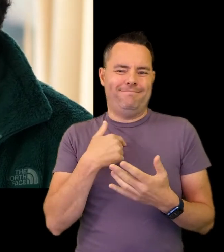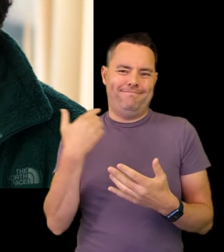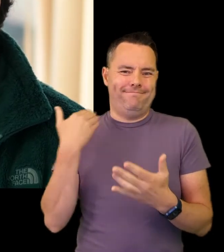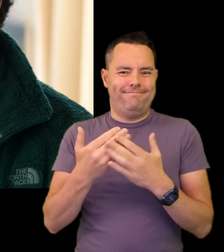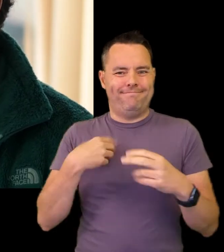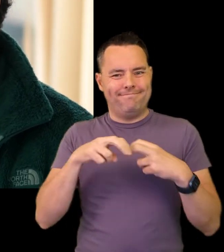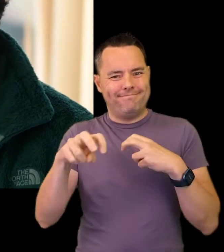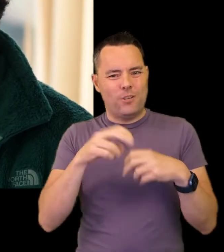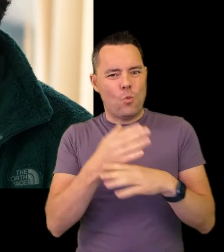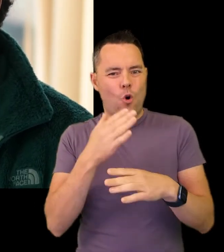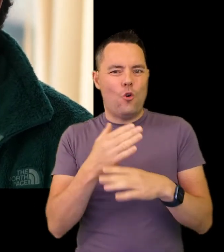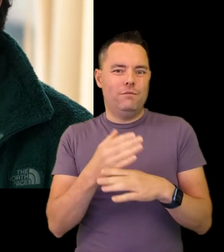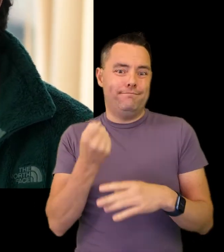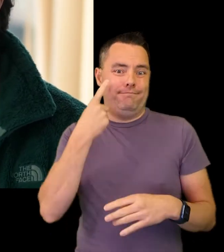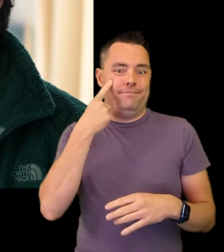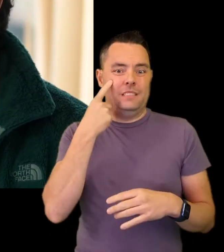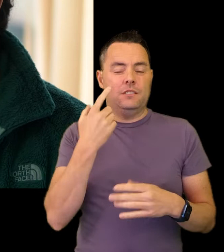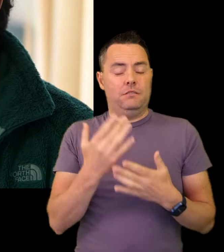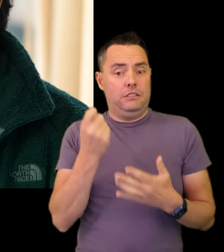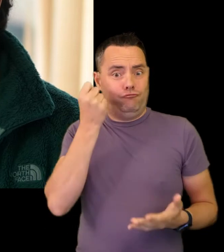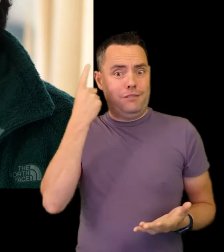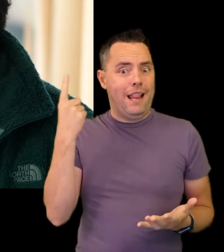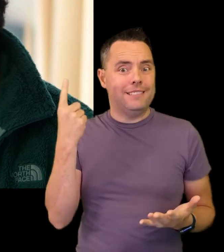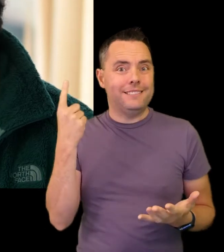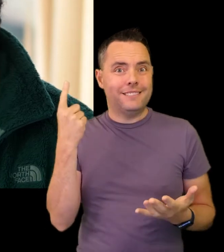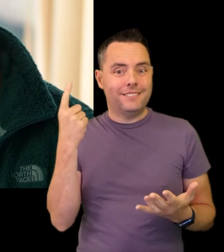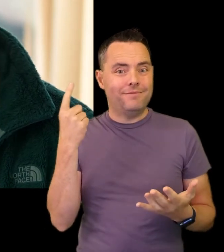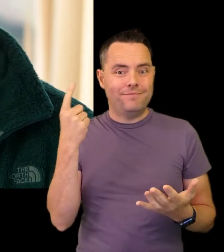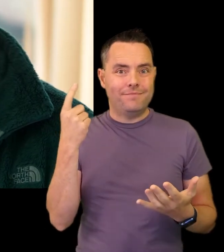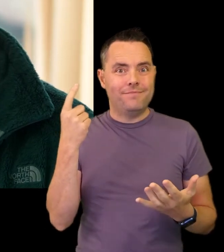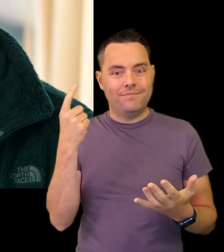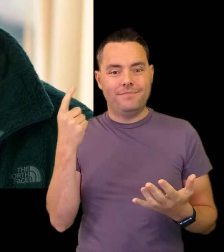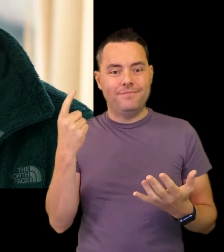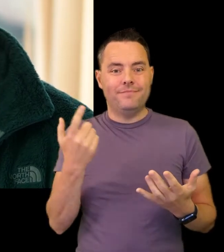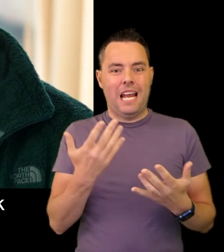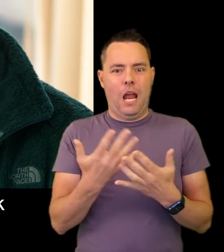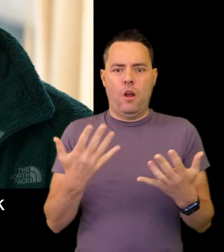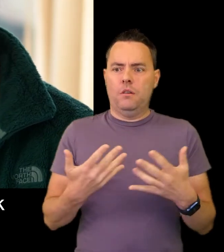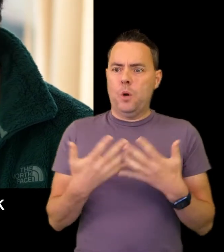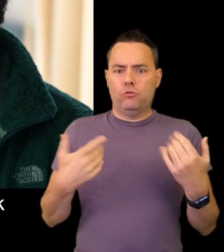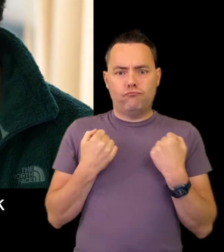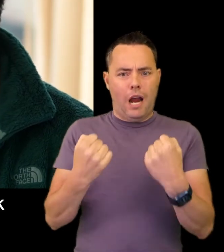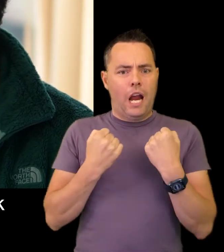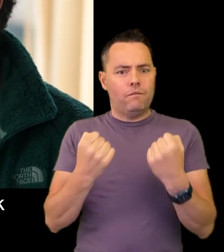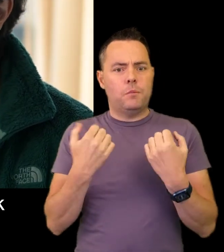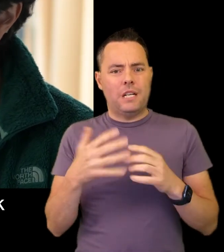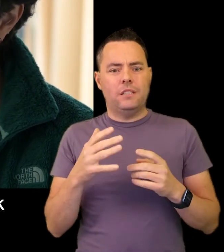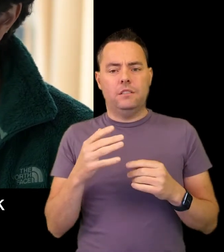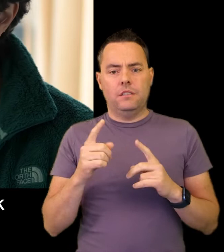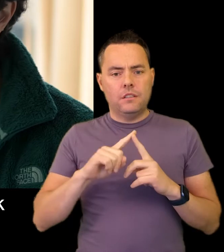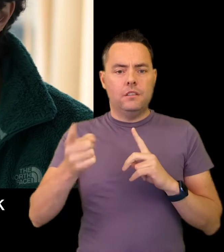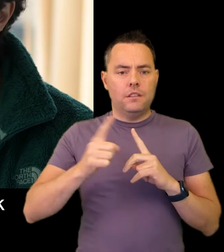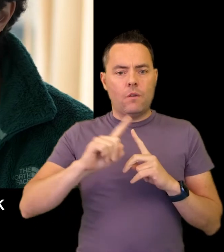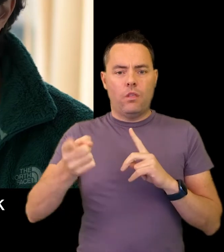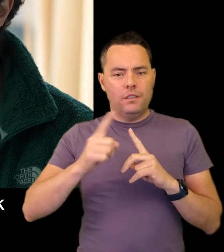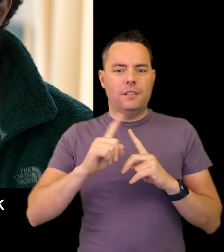always commuted to work, obviously, and I didn't realise just how much energy driving back and forth